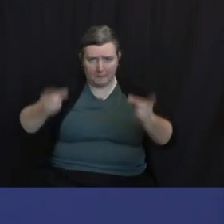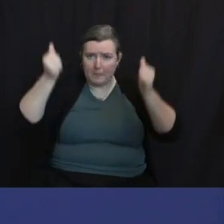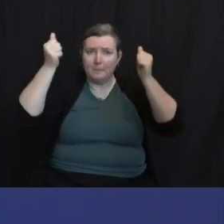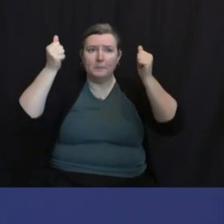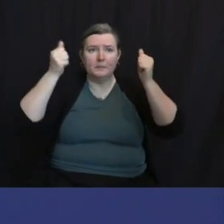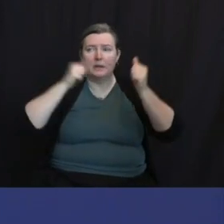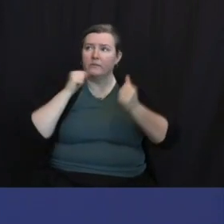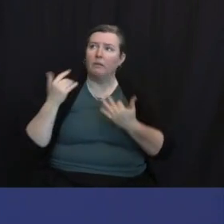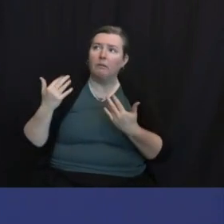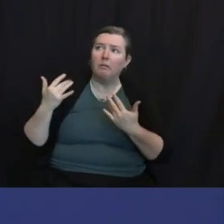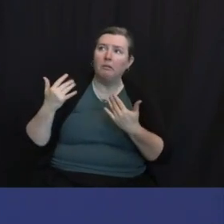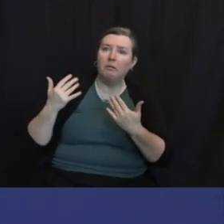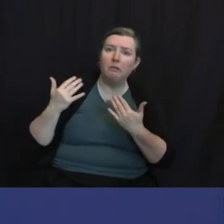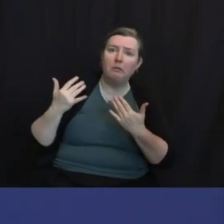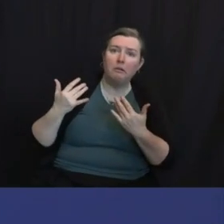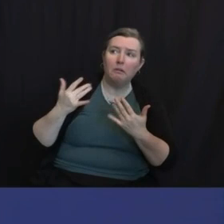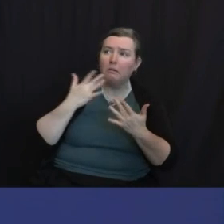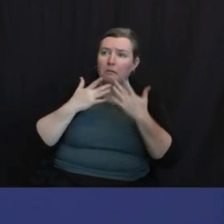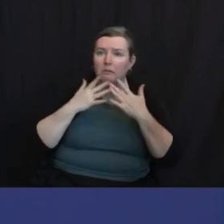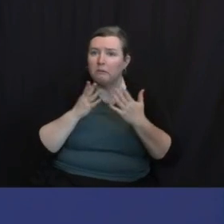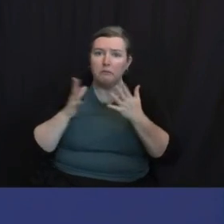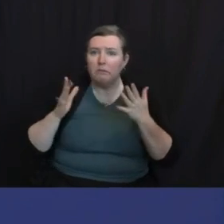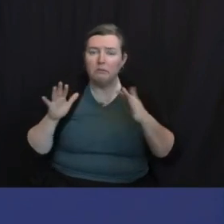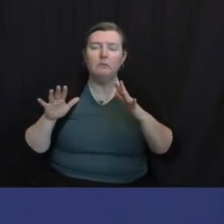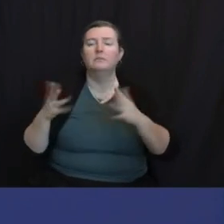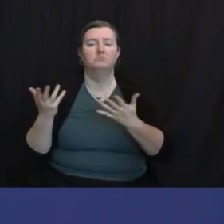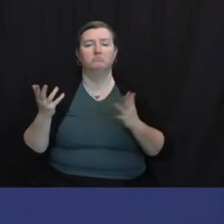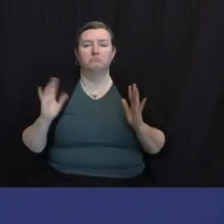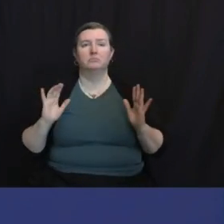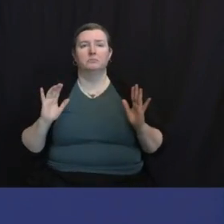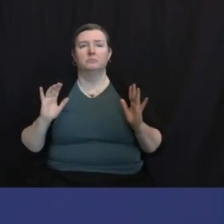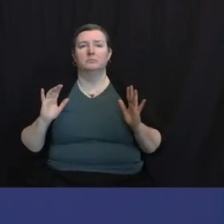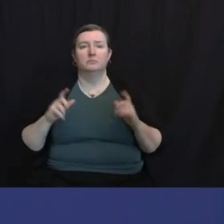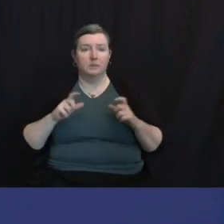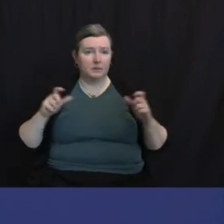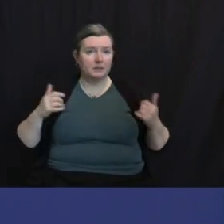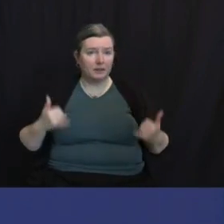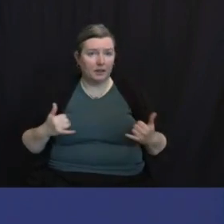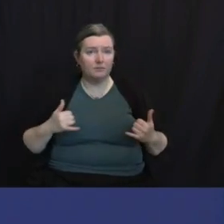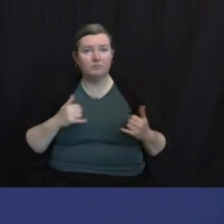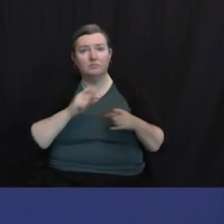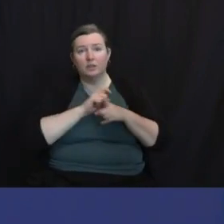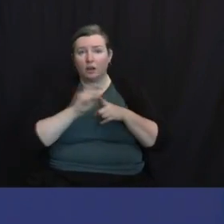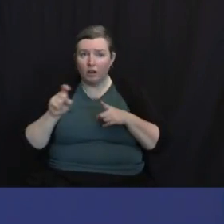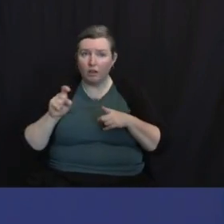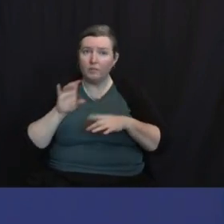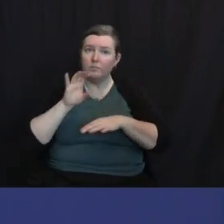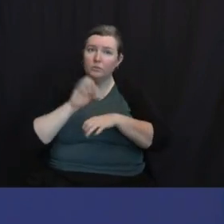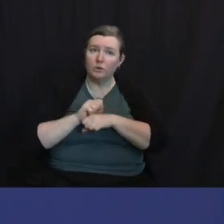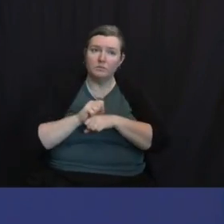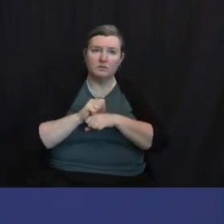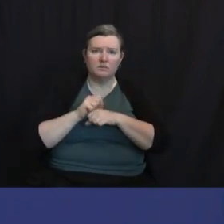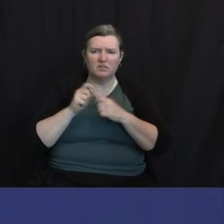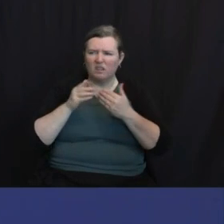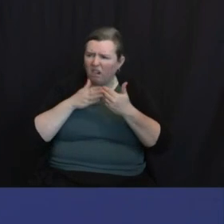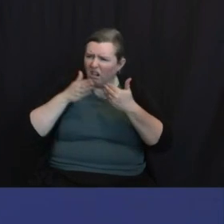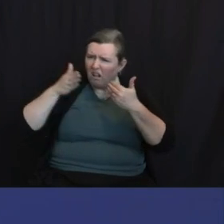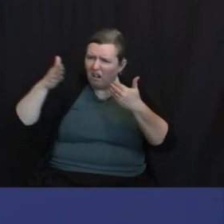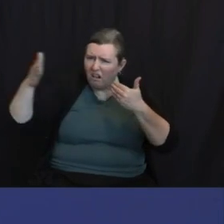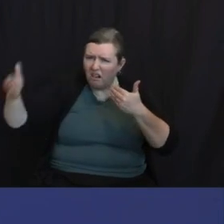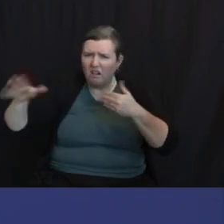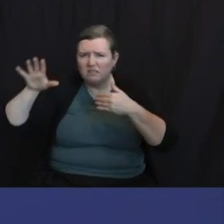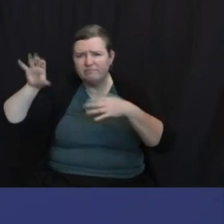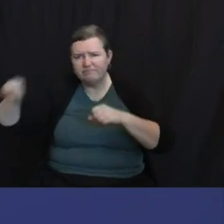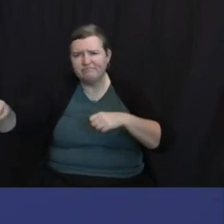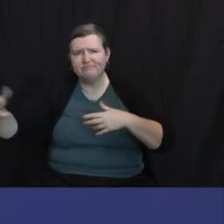date because of a big increase in supply than folks who were eligible as of this past Monday, who are still dealing with an incremental increase in